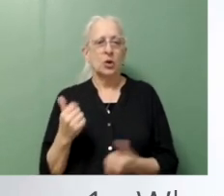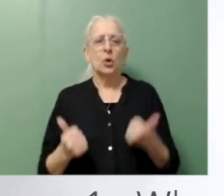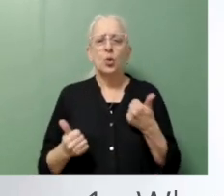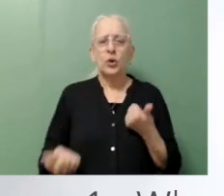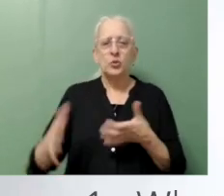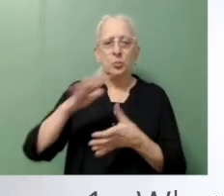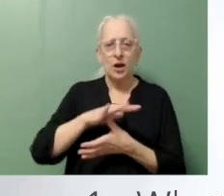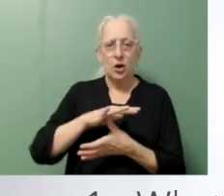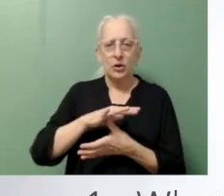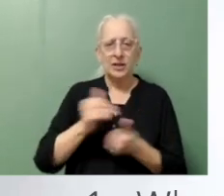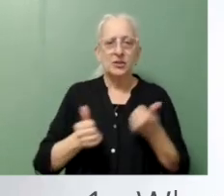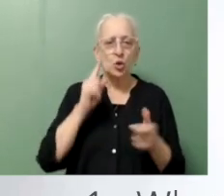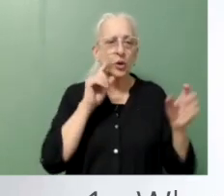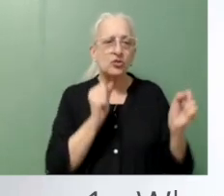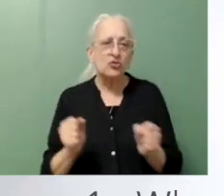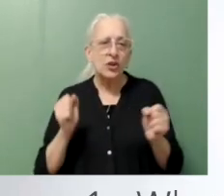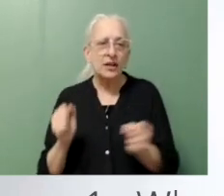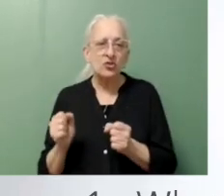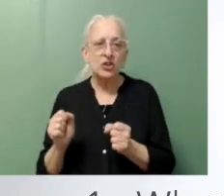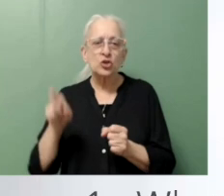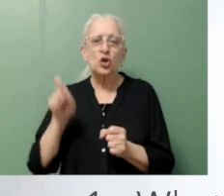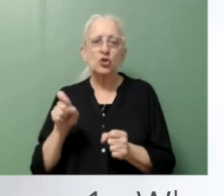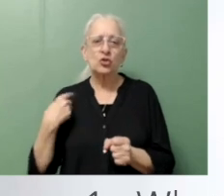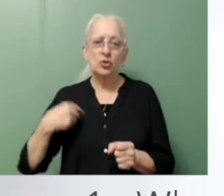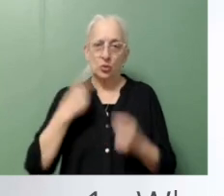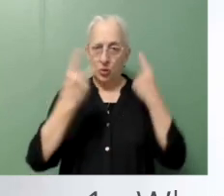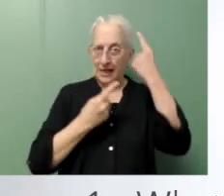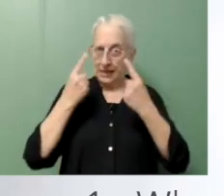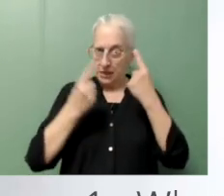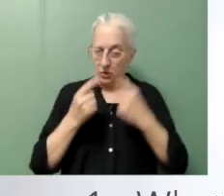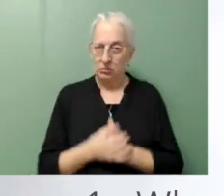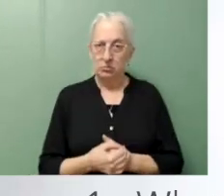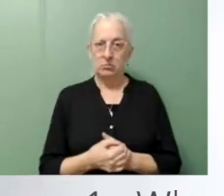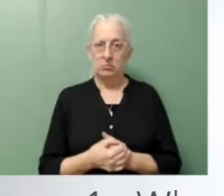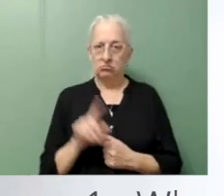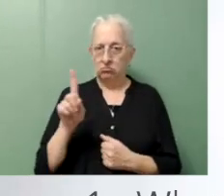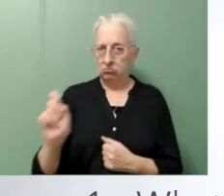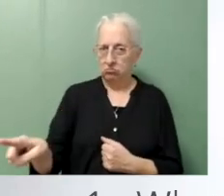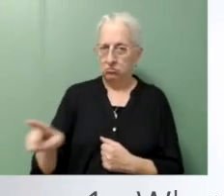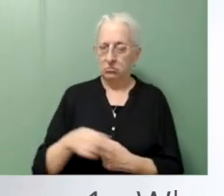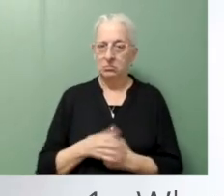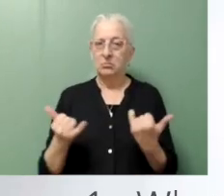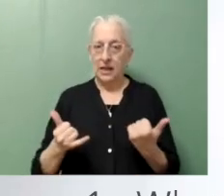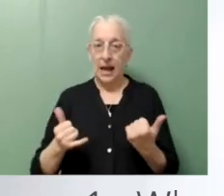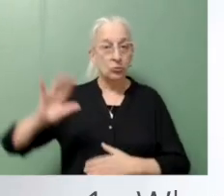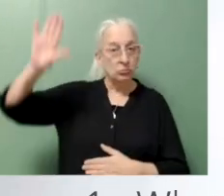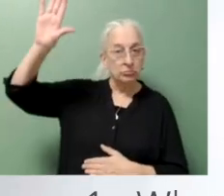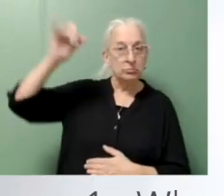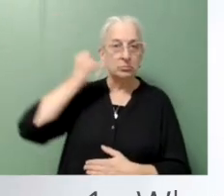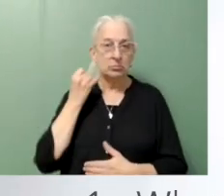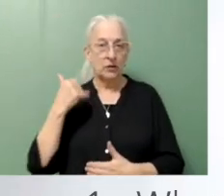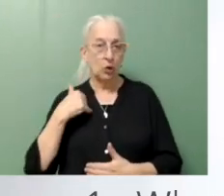What priorities and strategies should be considered? So we'll open it up to anyone that may have